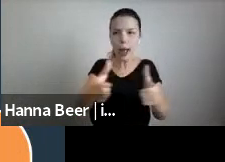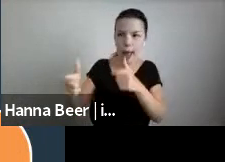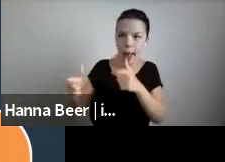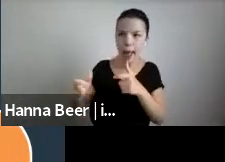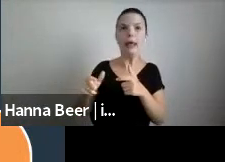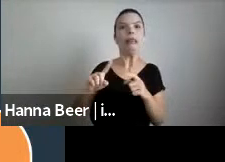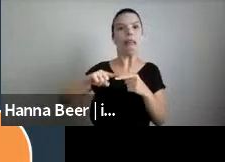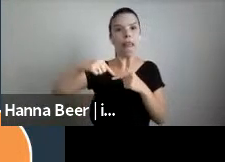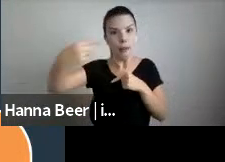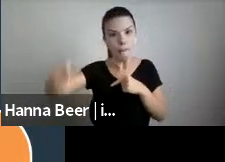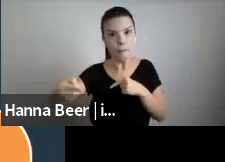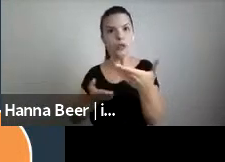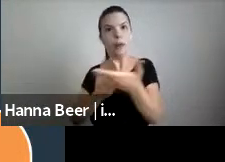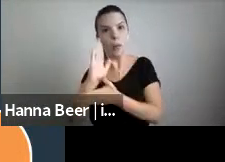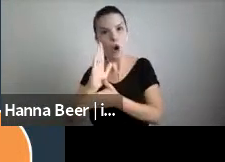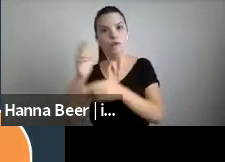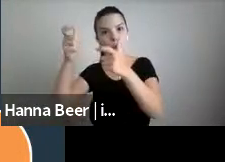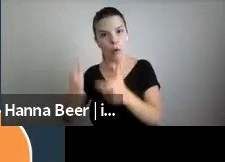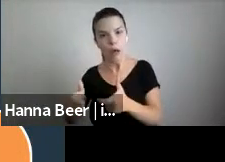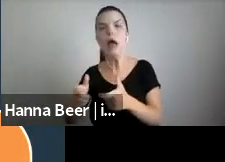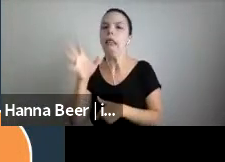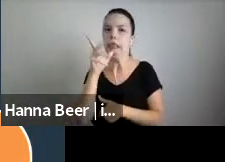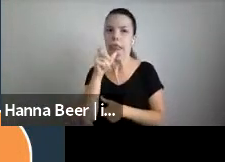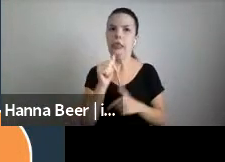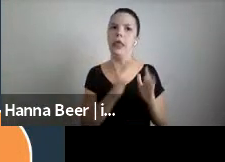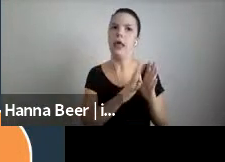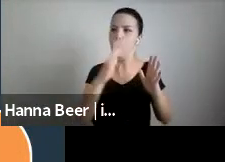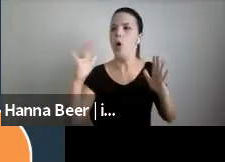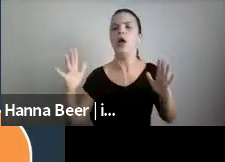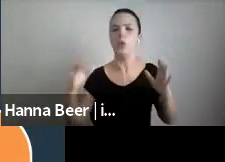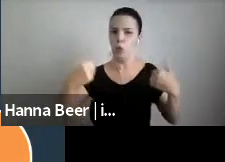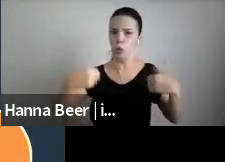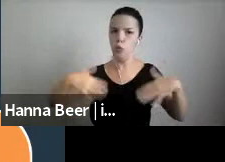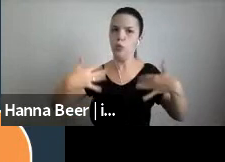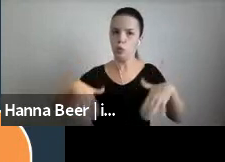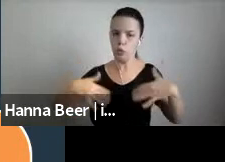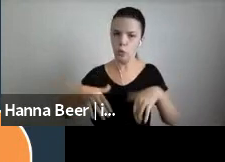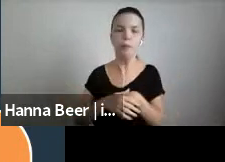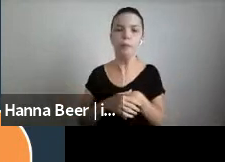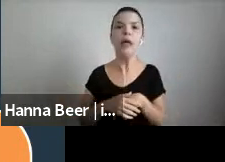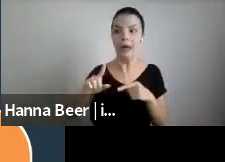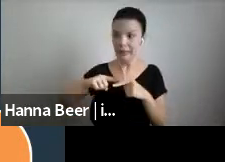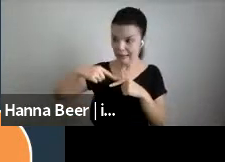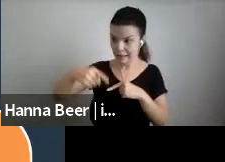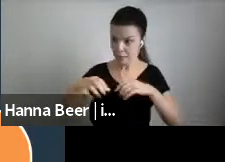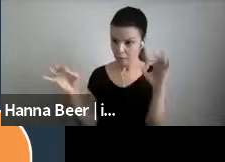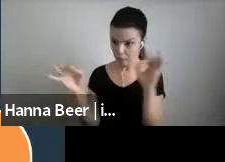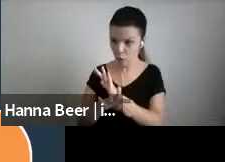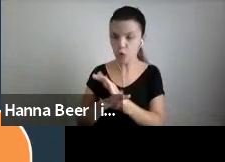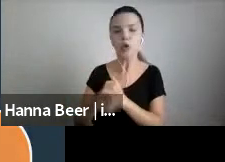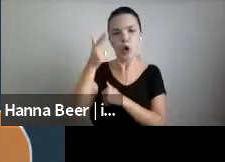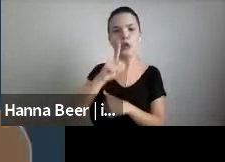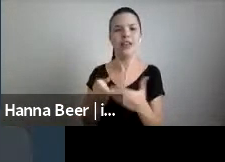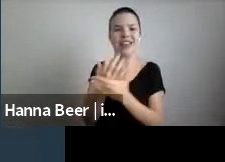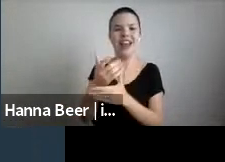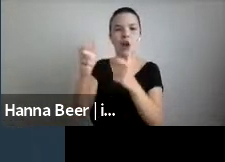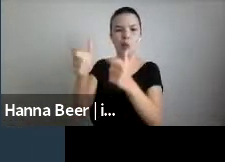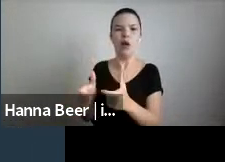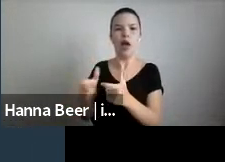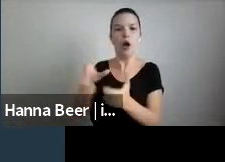contact, and the reviewers before the creation of those areas.